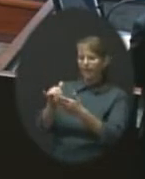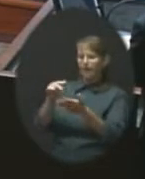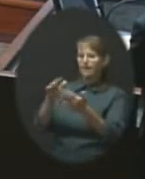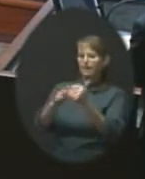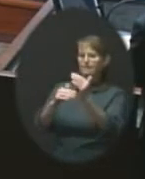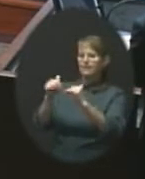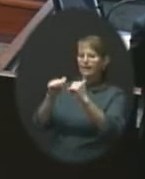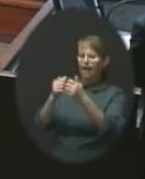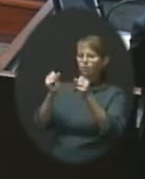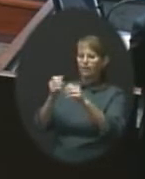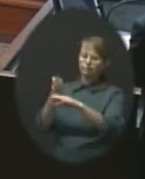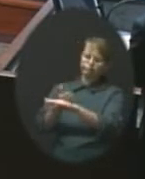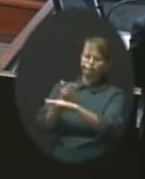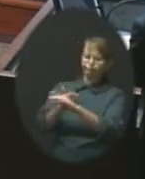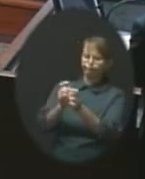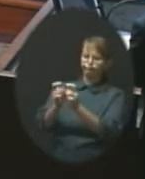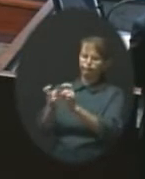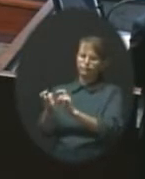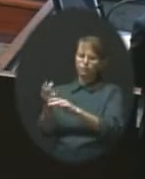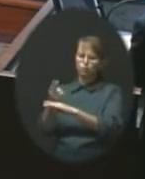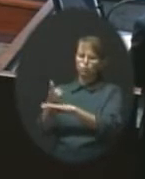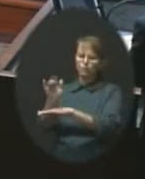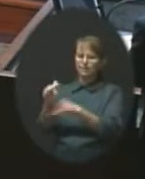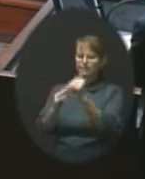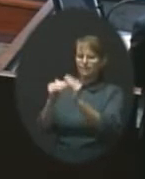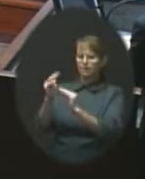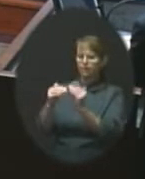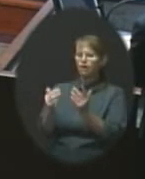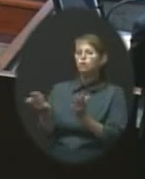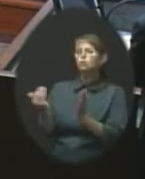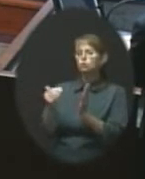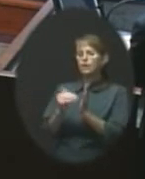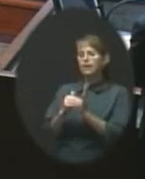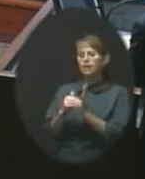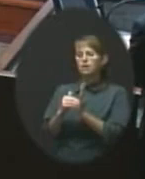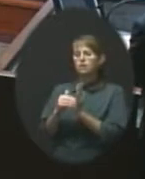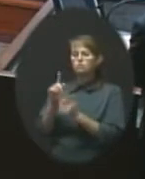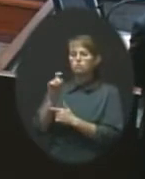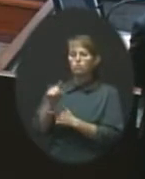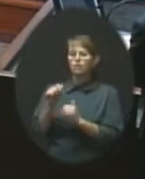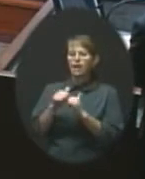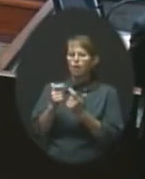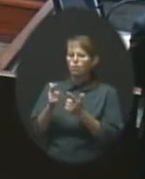that's why I was asking the question about how quickly would we make some changes to it. I mean,